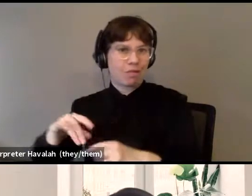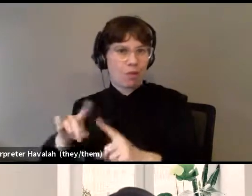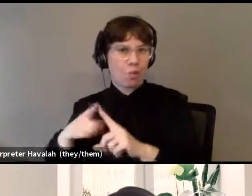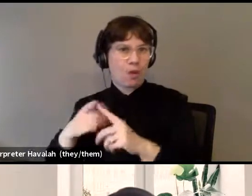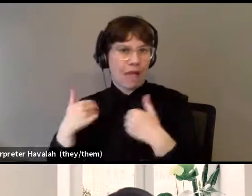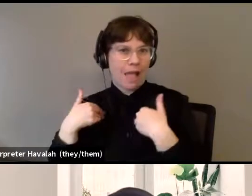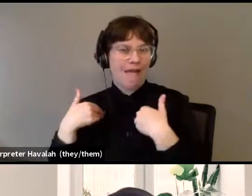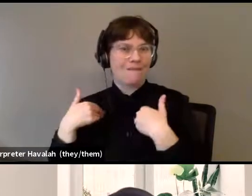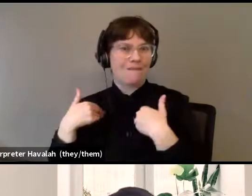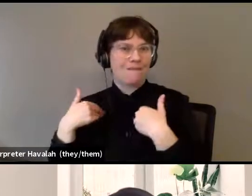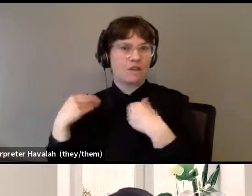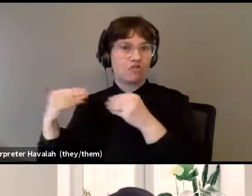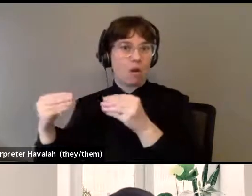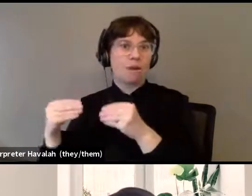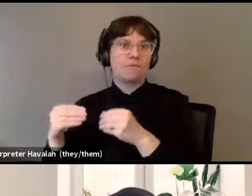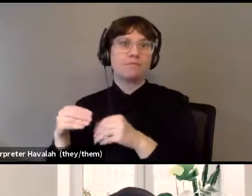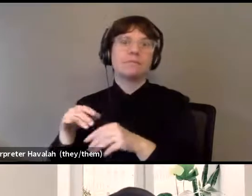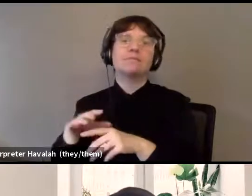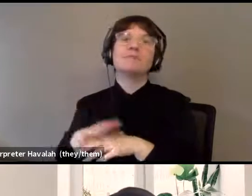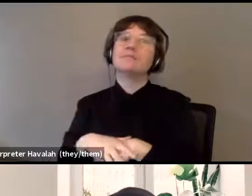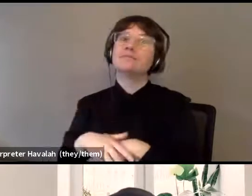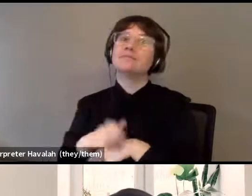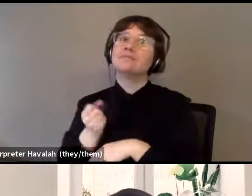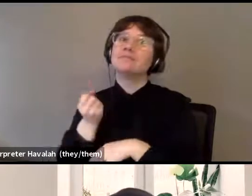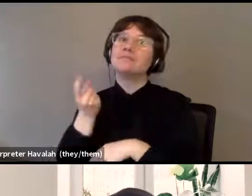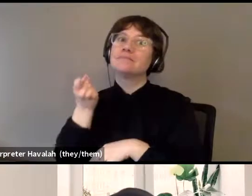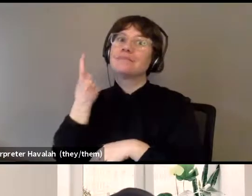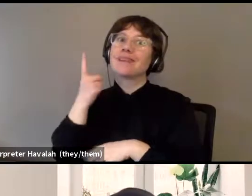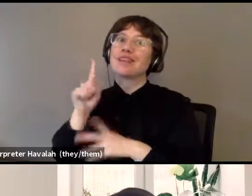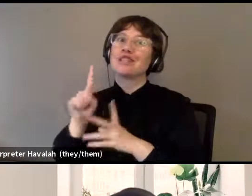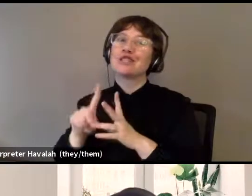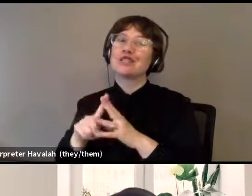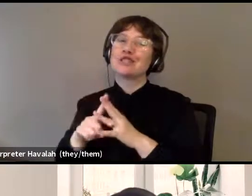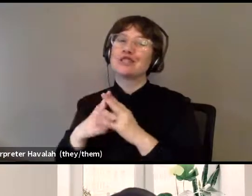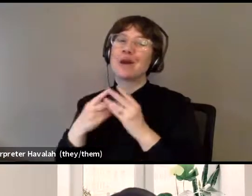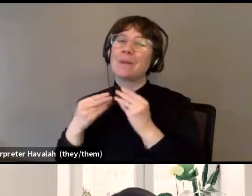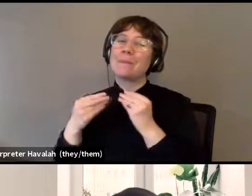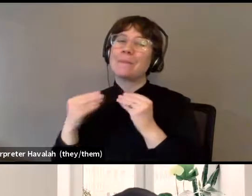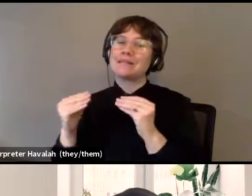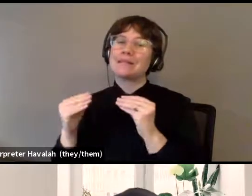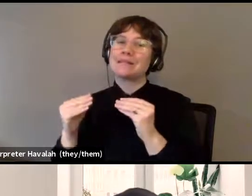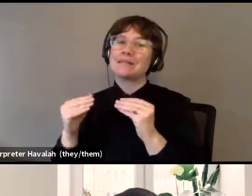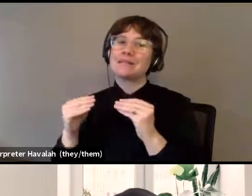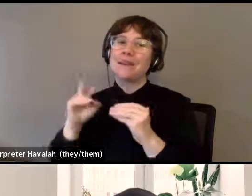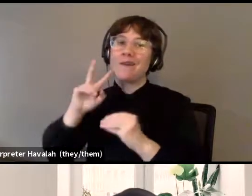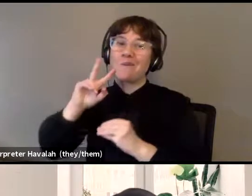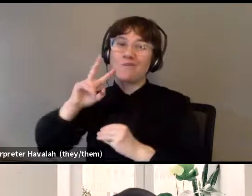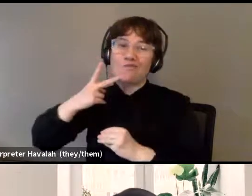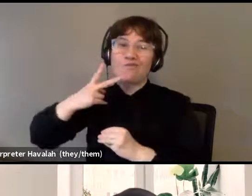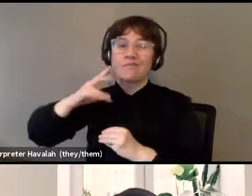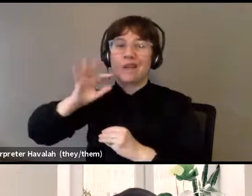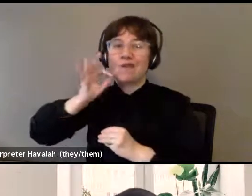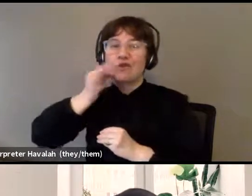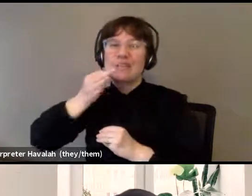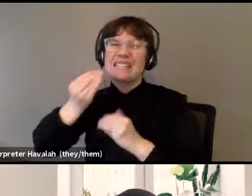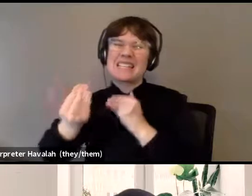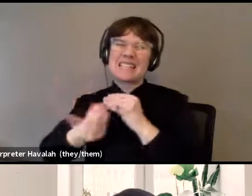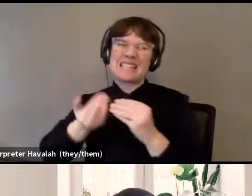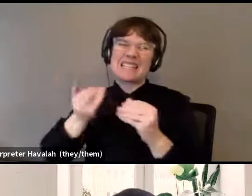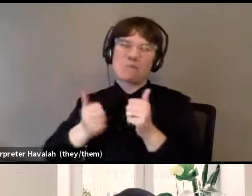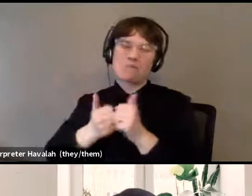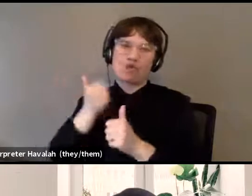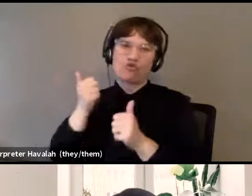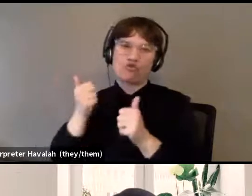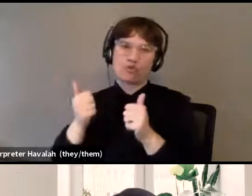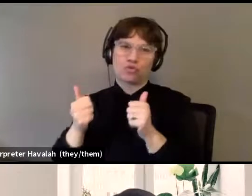a store. However, just to start a business, produce is the easiest thing to start with, especially in the city